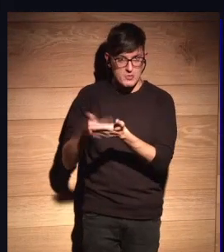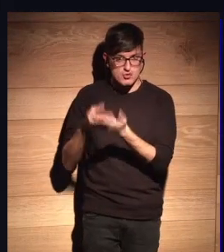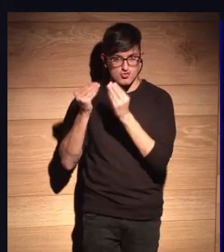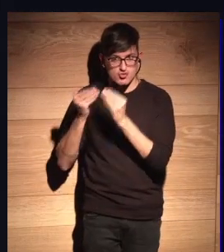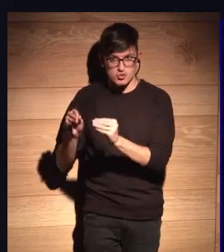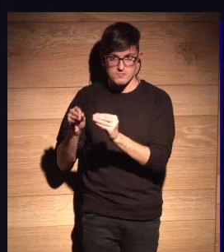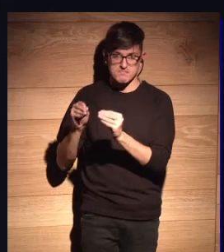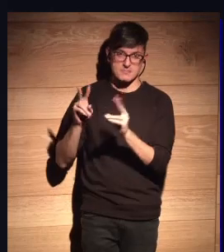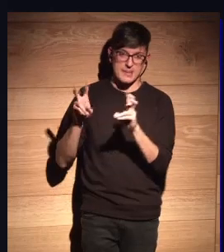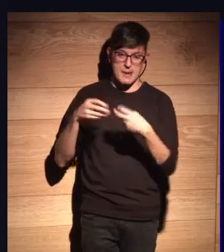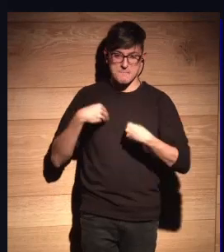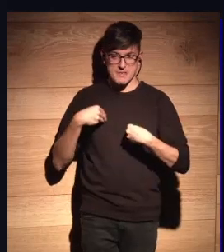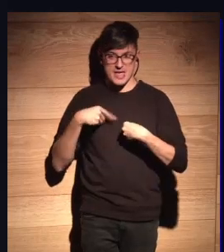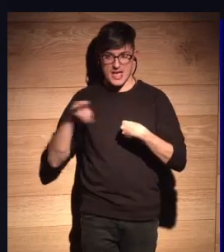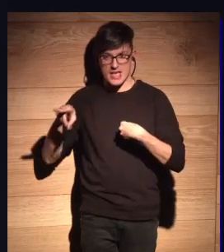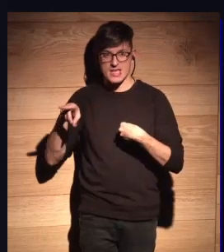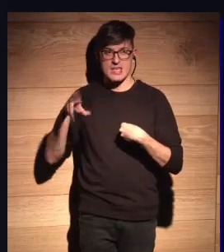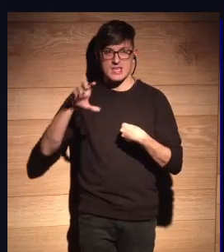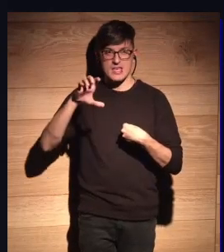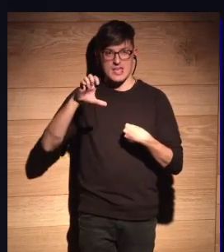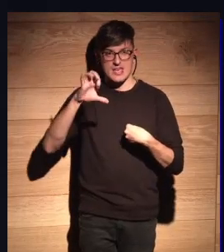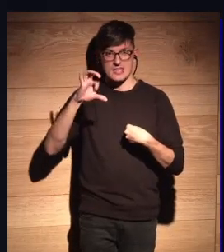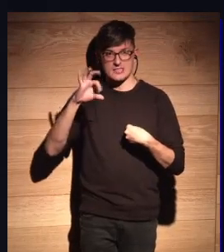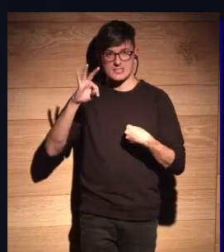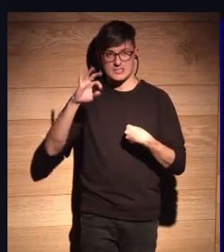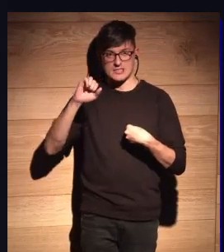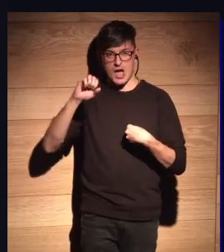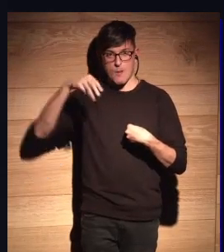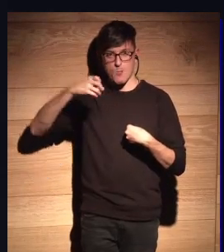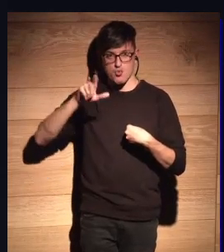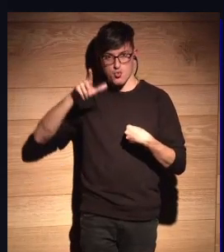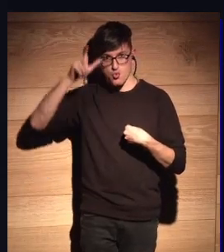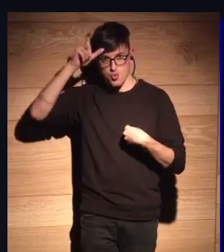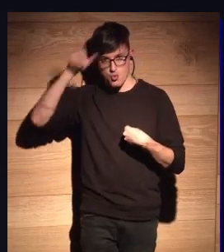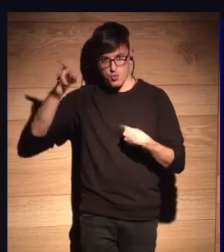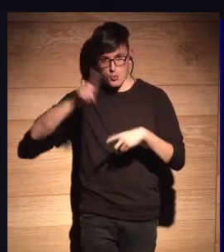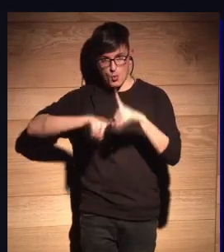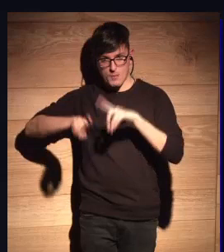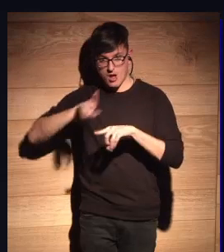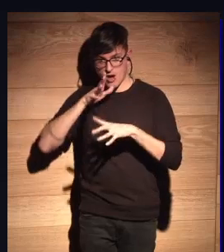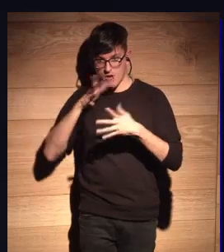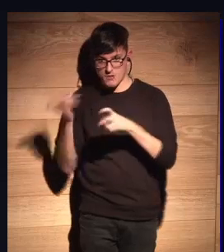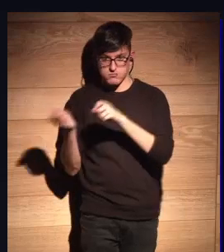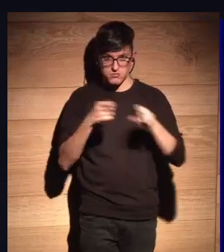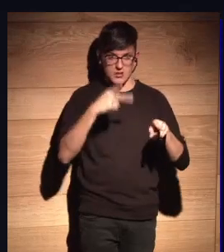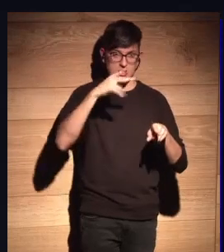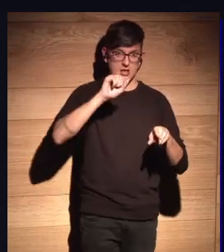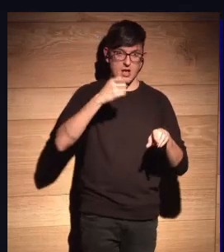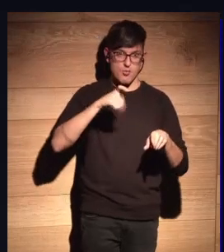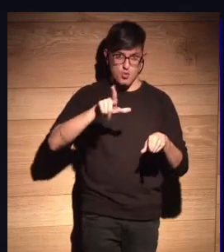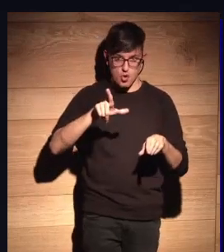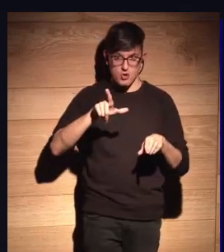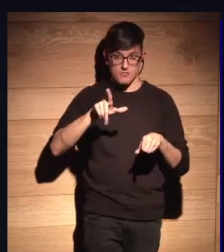she's living in Kabul, the capital of Afghanistan, and more under the protection of the Afghan government. So now